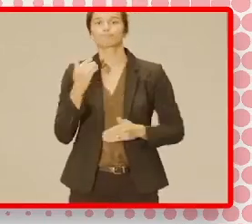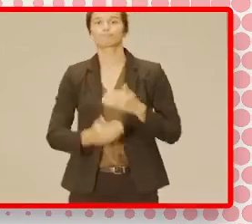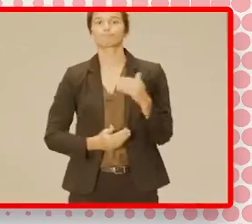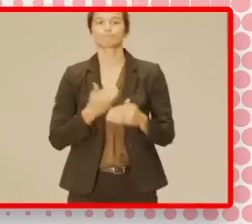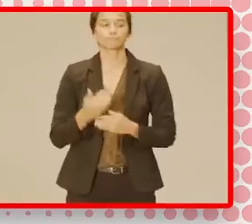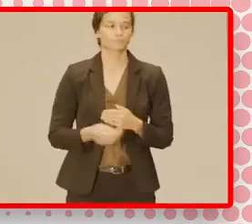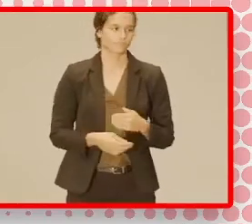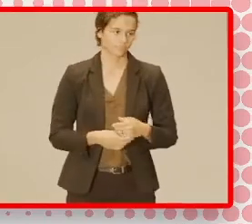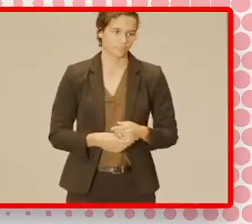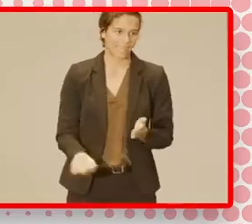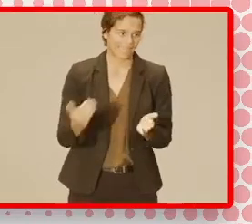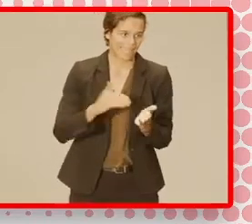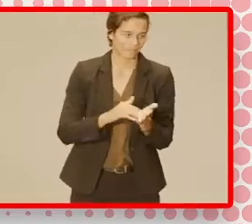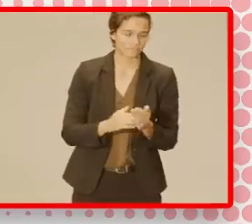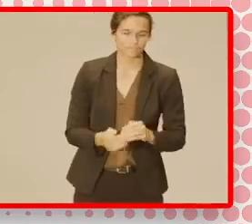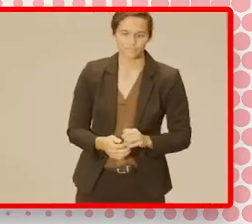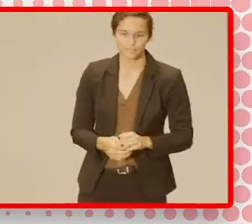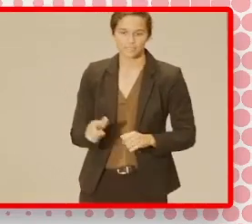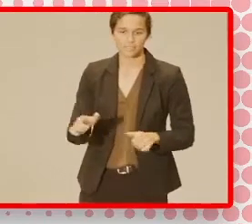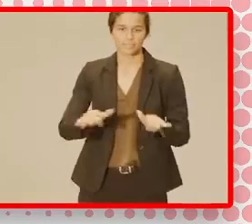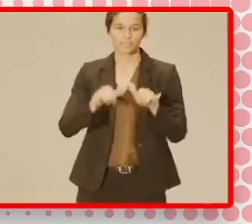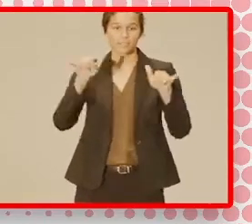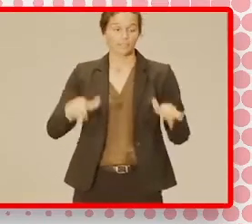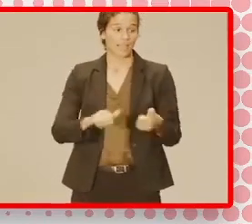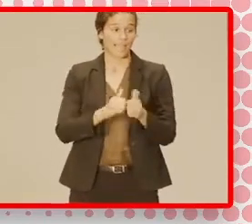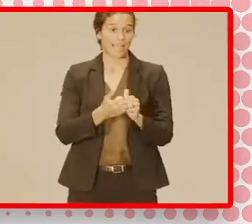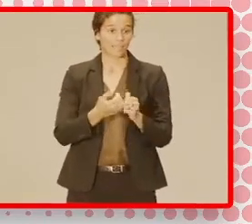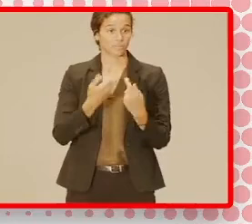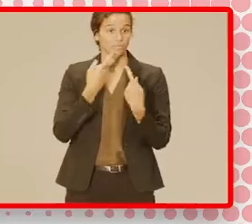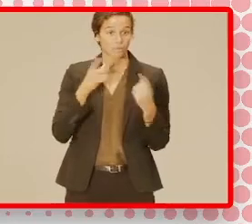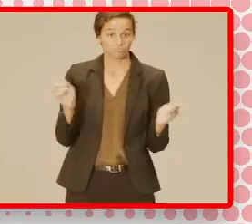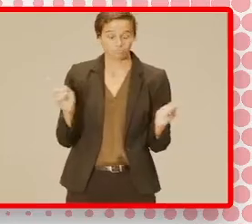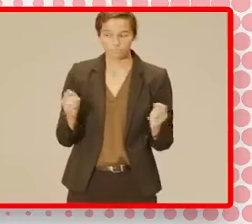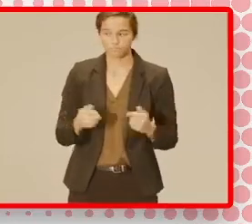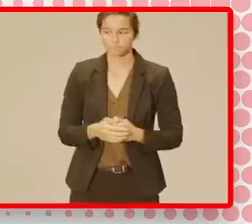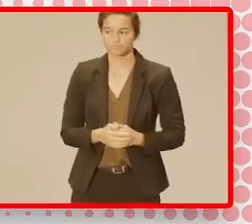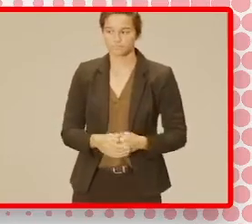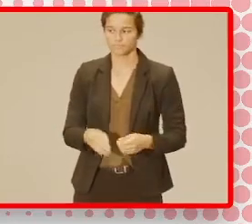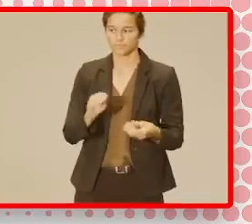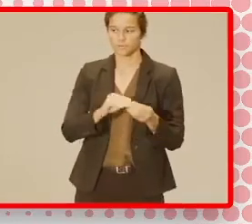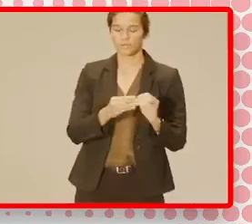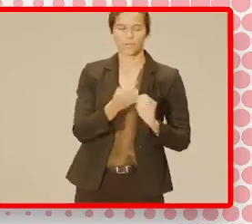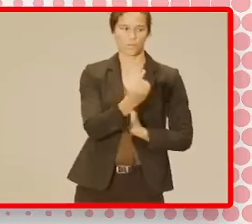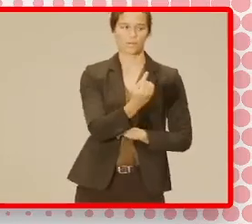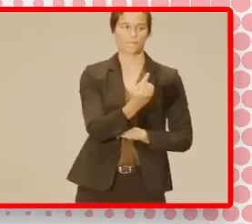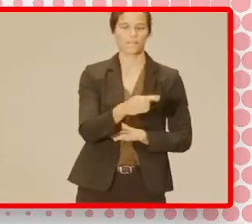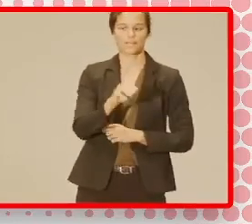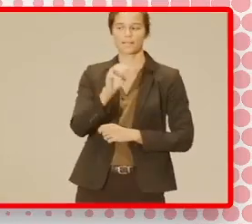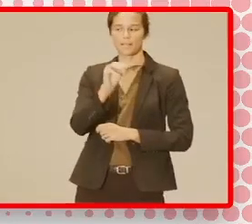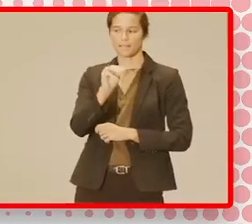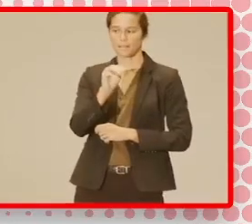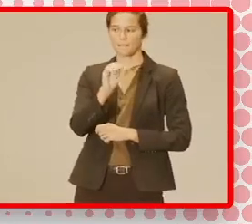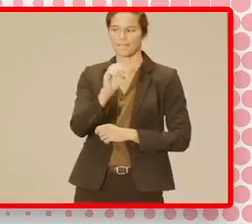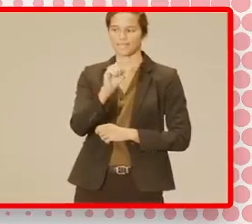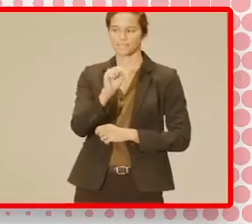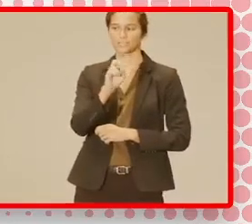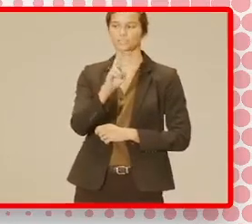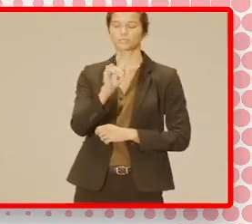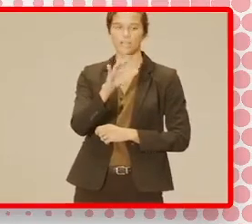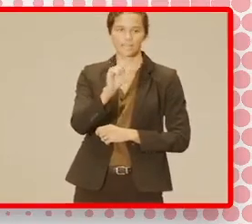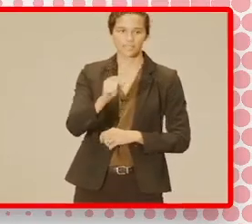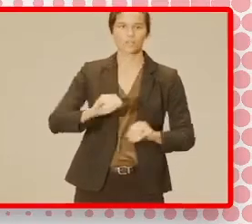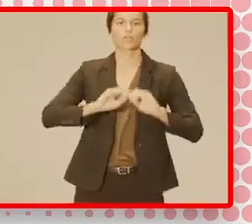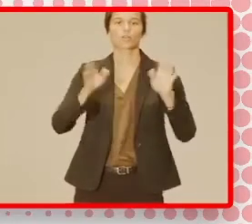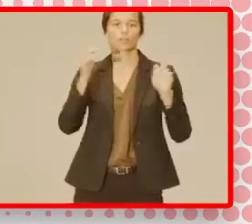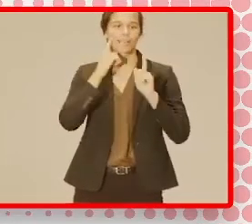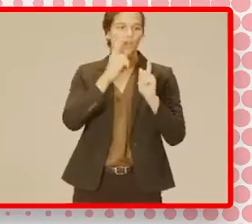work. The first step is metrics. You have to have a goal. You have to have clear metrics. You have to measure the behaviors or